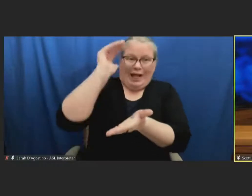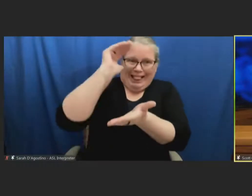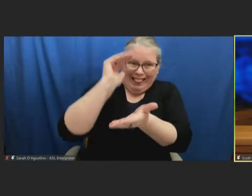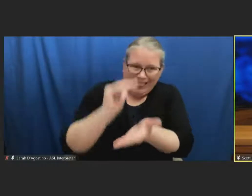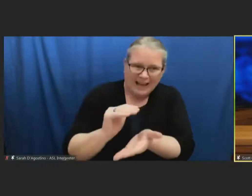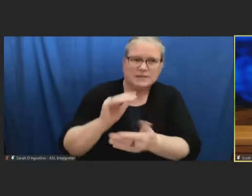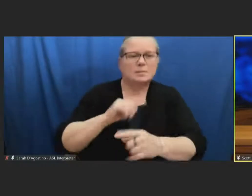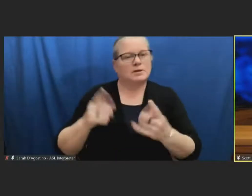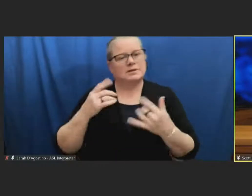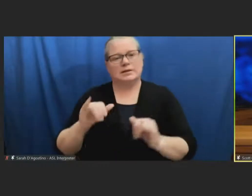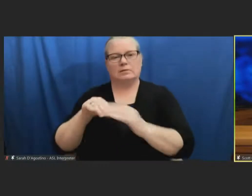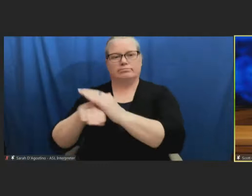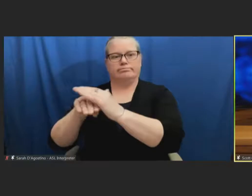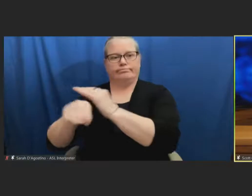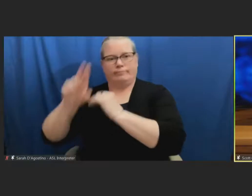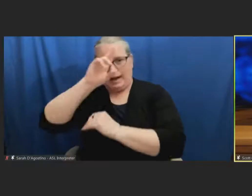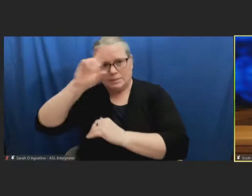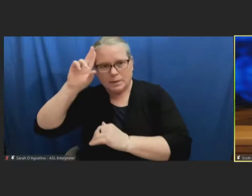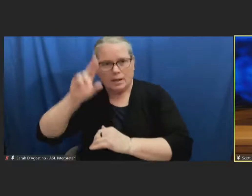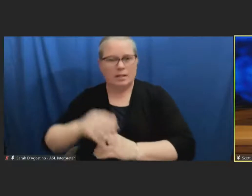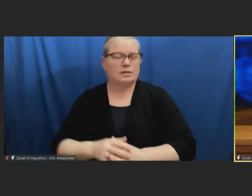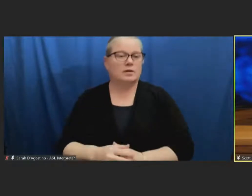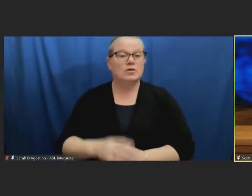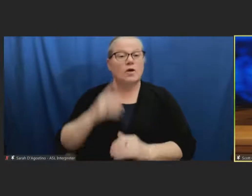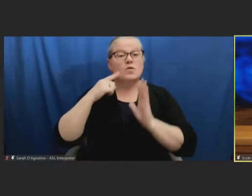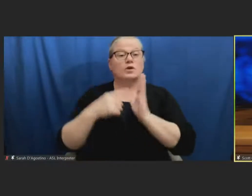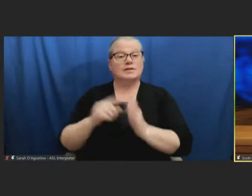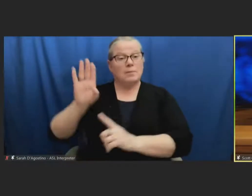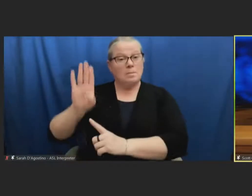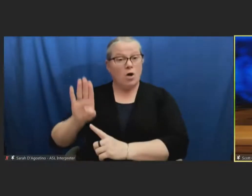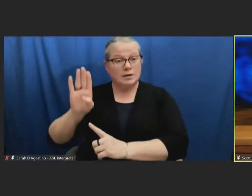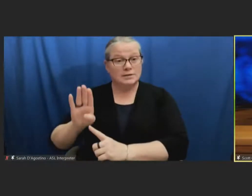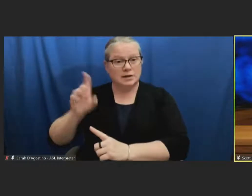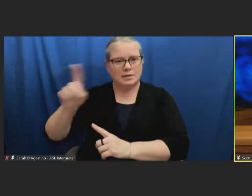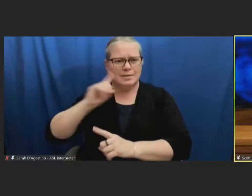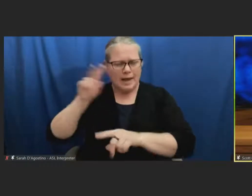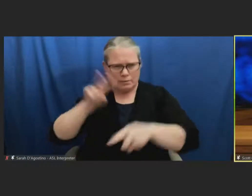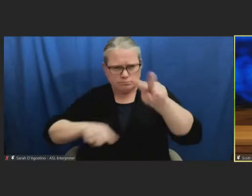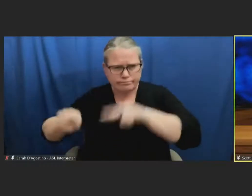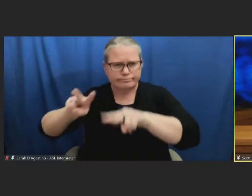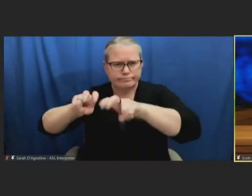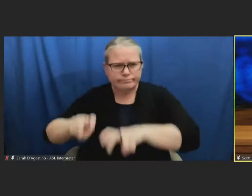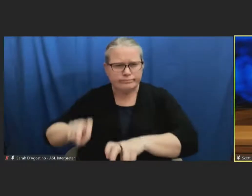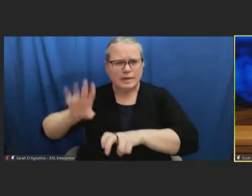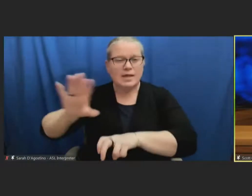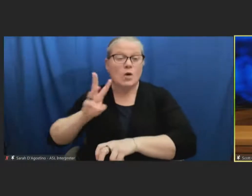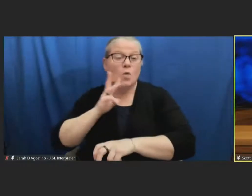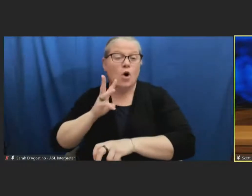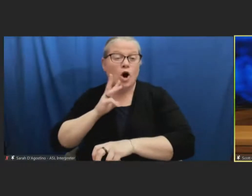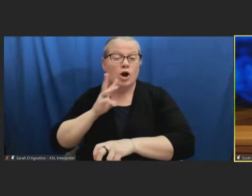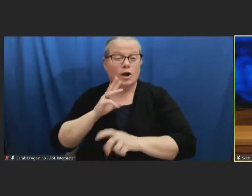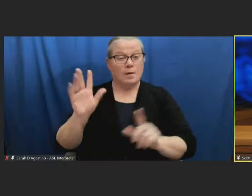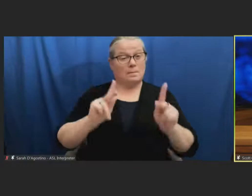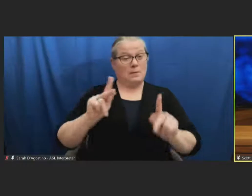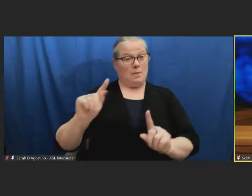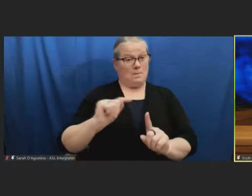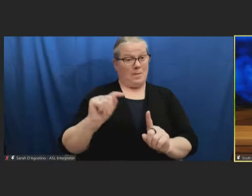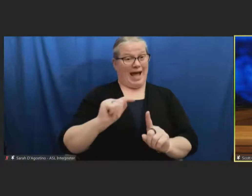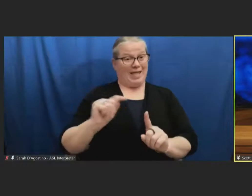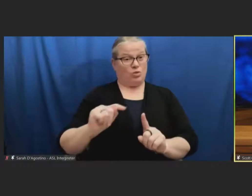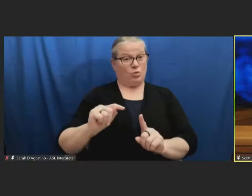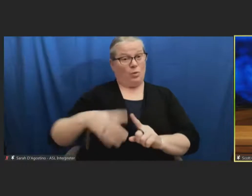certainly improving very quickly. So, for example, in the Boston region, they look at sewage, wastewater, and you see